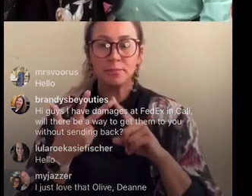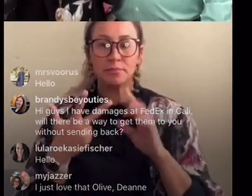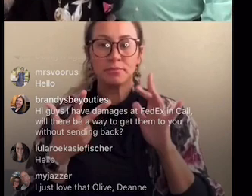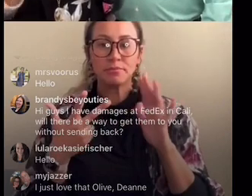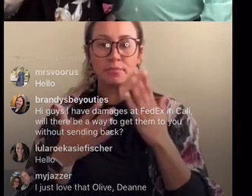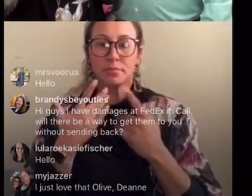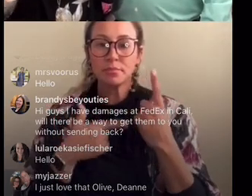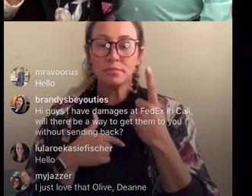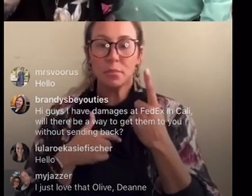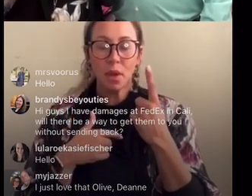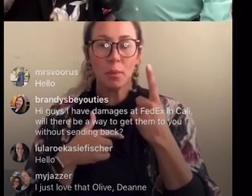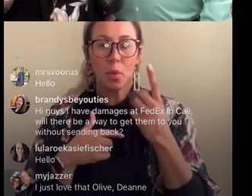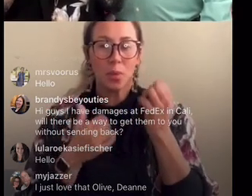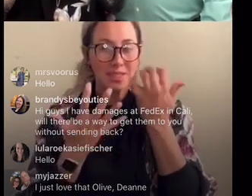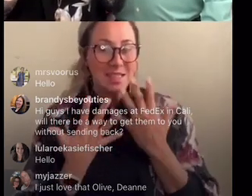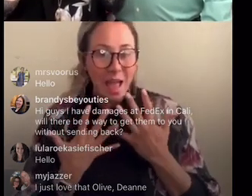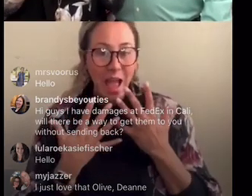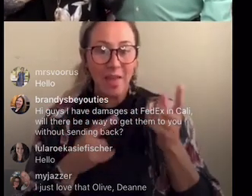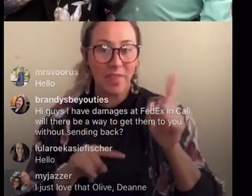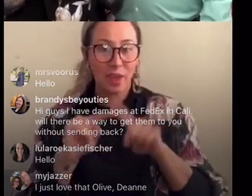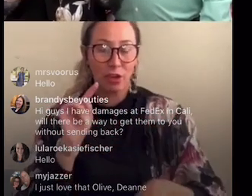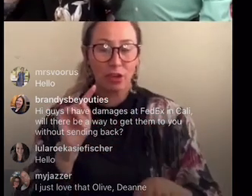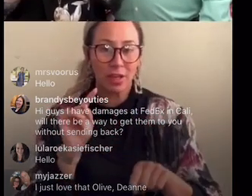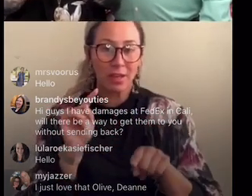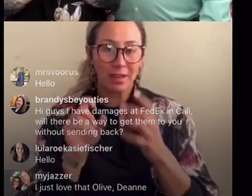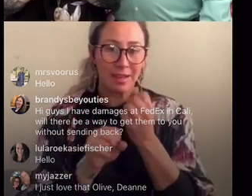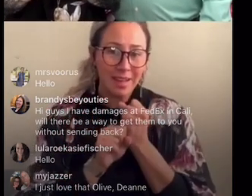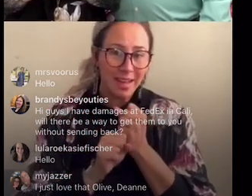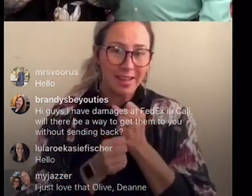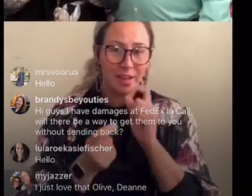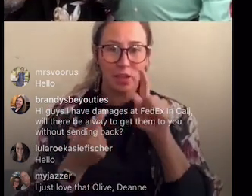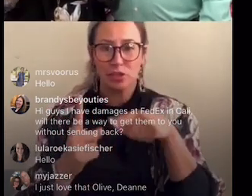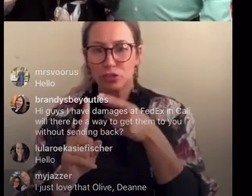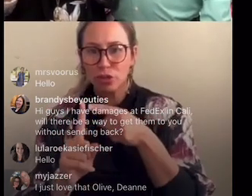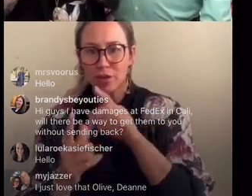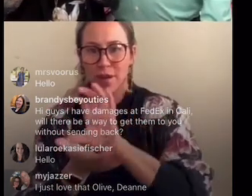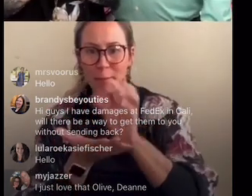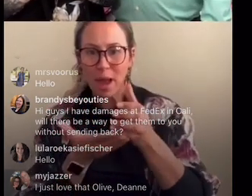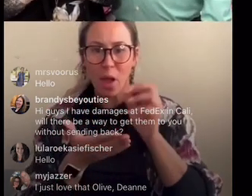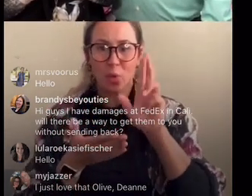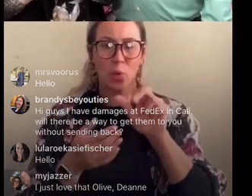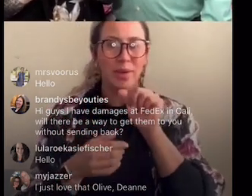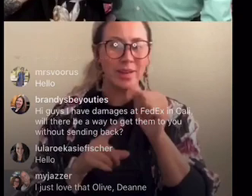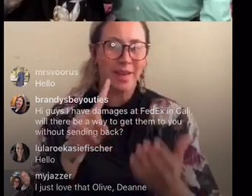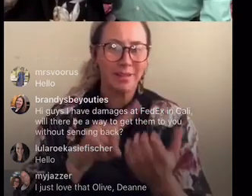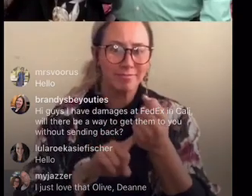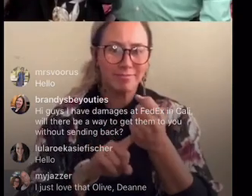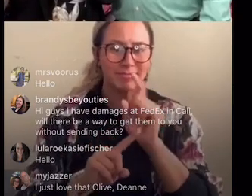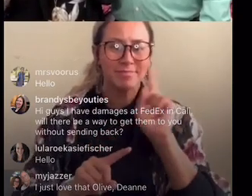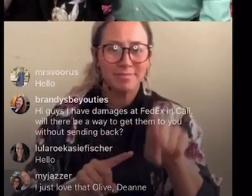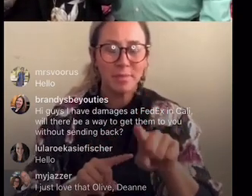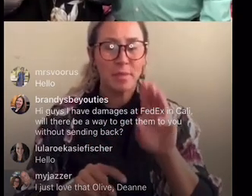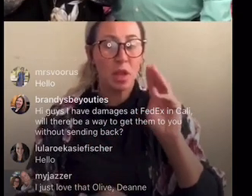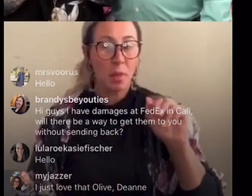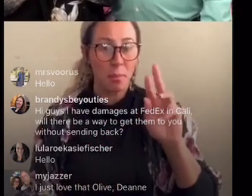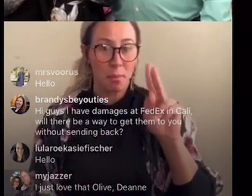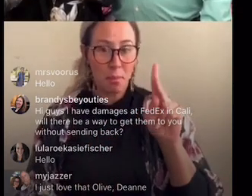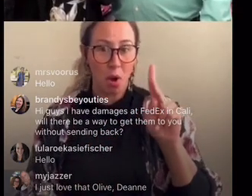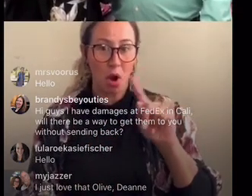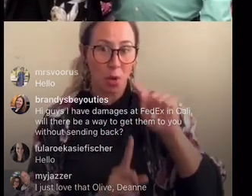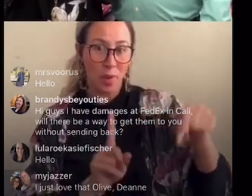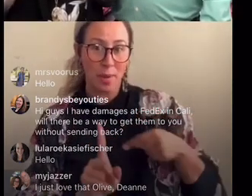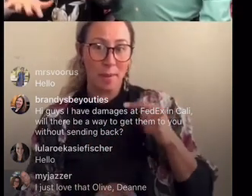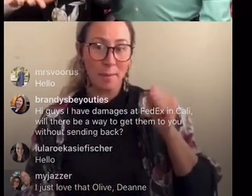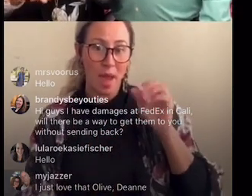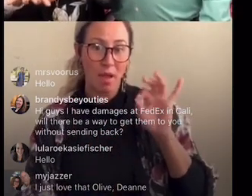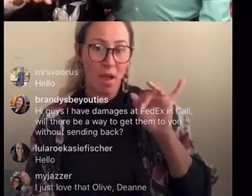Somebody was sad that they couldn't get a certain amount or wasn't able to get those things. Mark went on the back office, looked